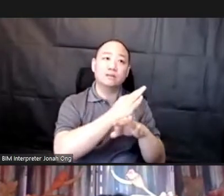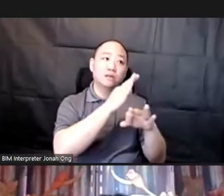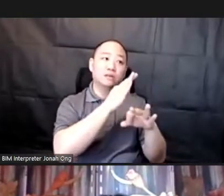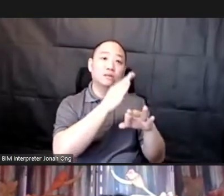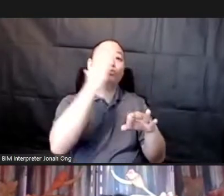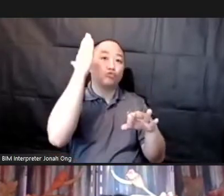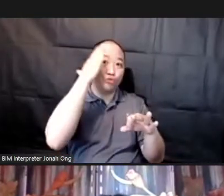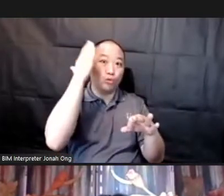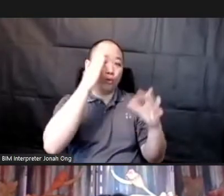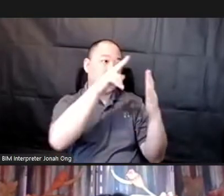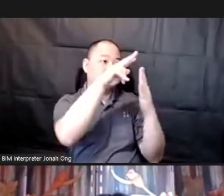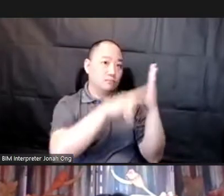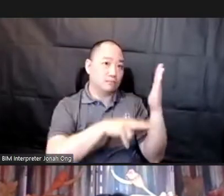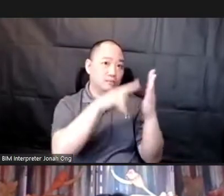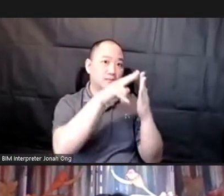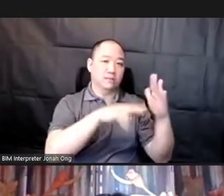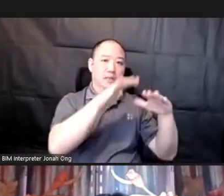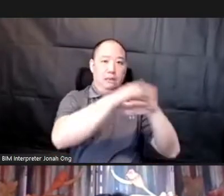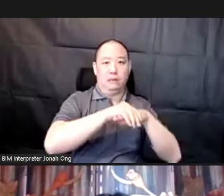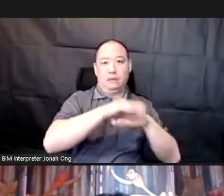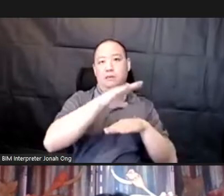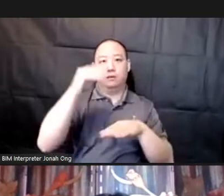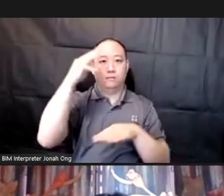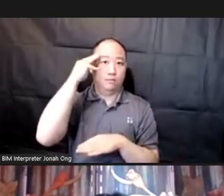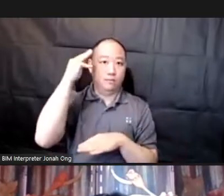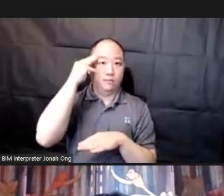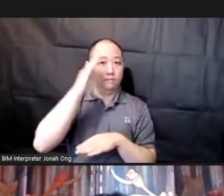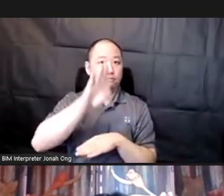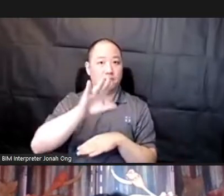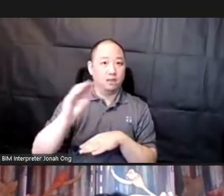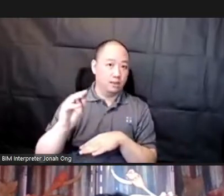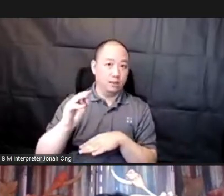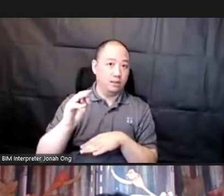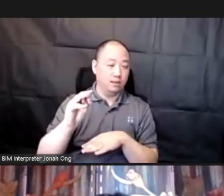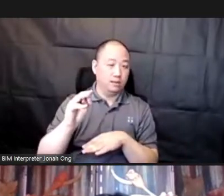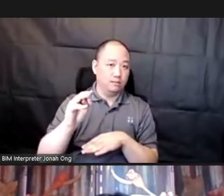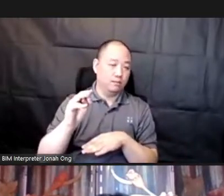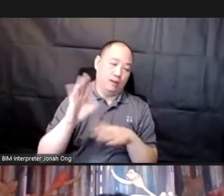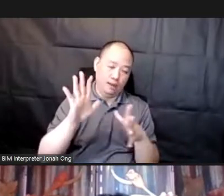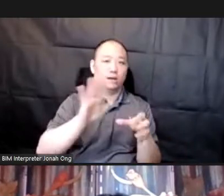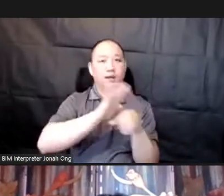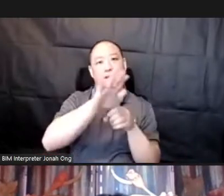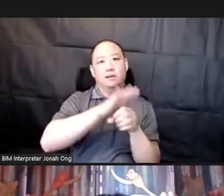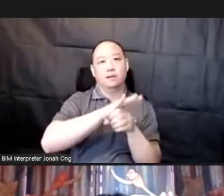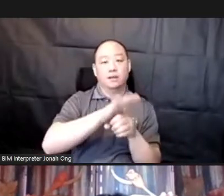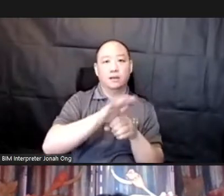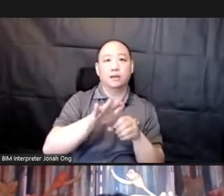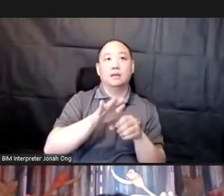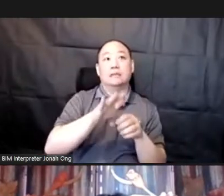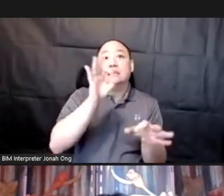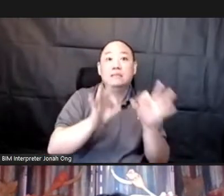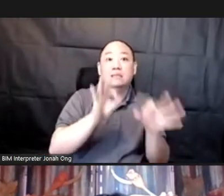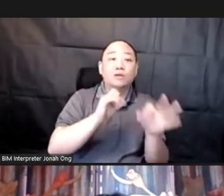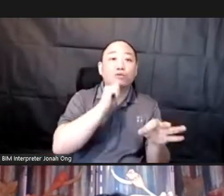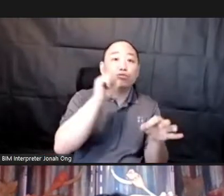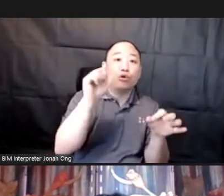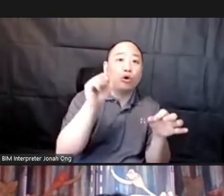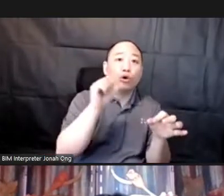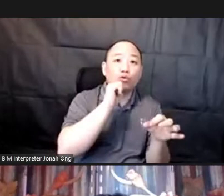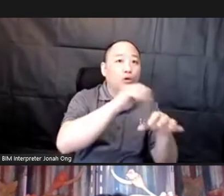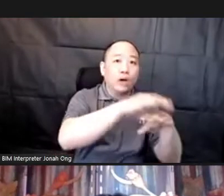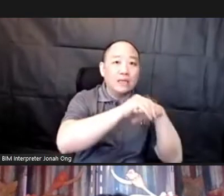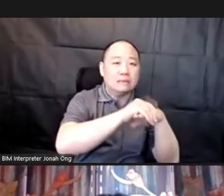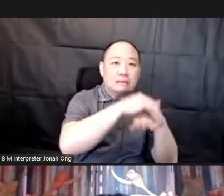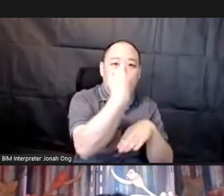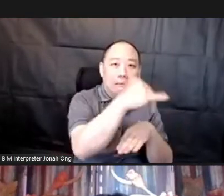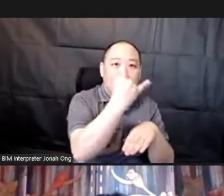speak enough, both in English and BM, in order for them to function. And if not English, then at least just BM alone.